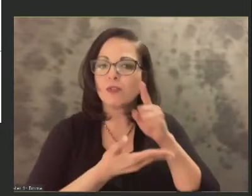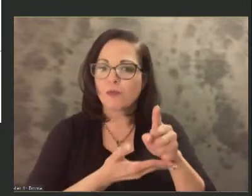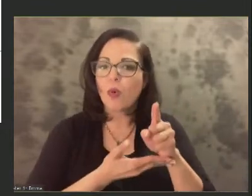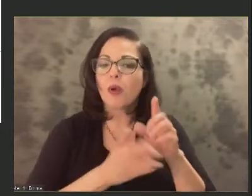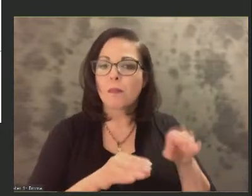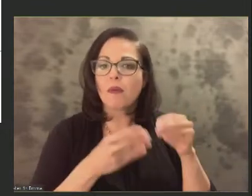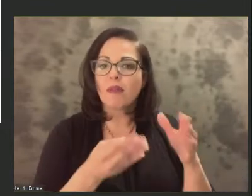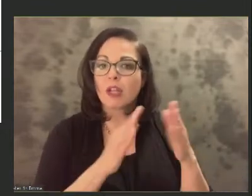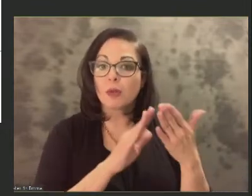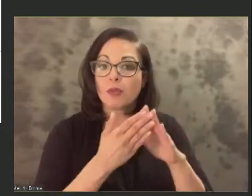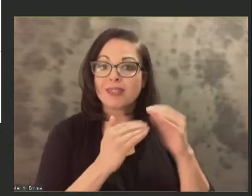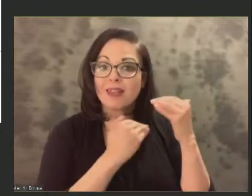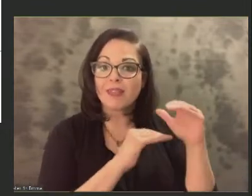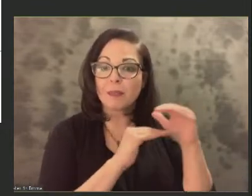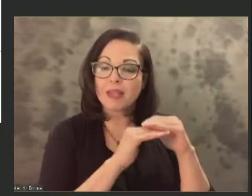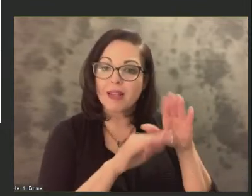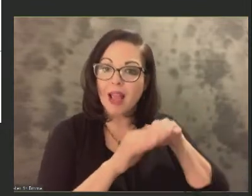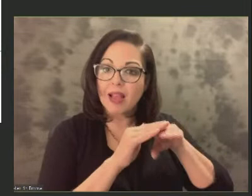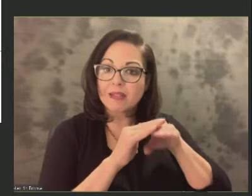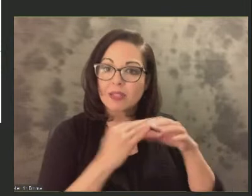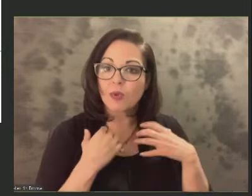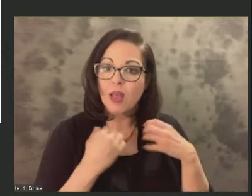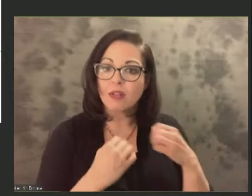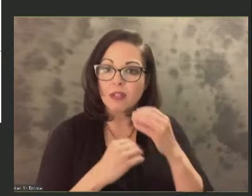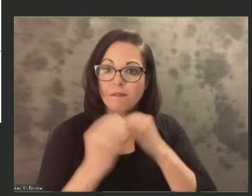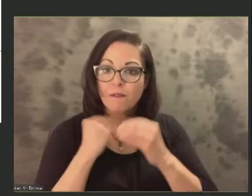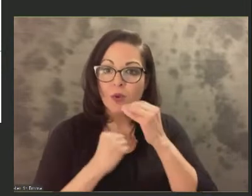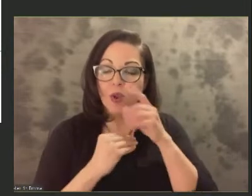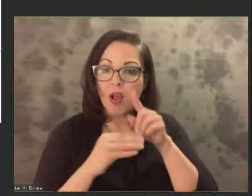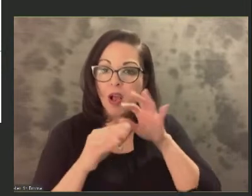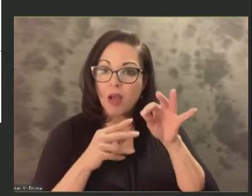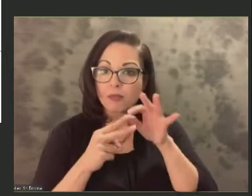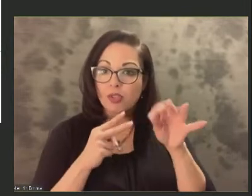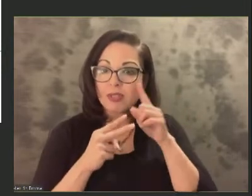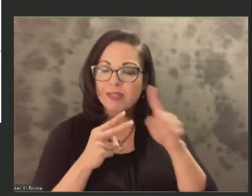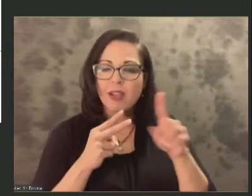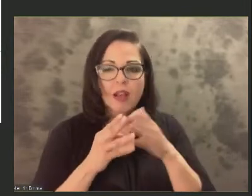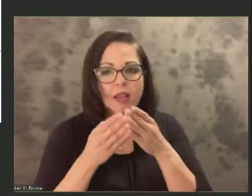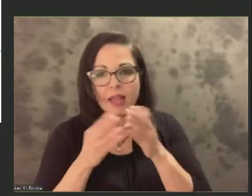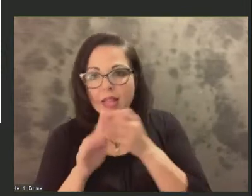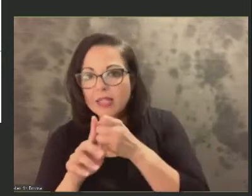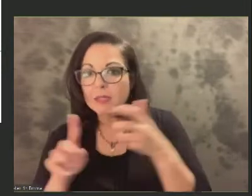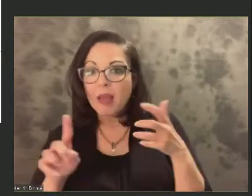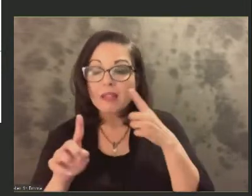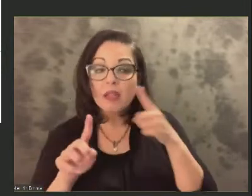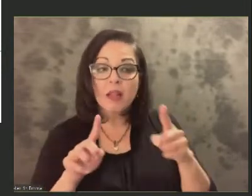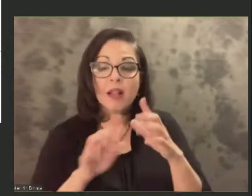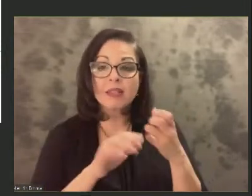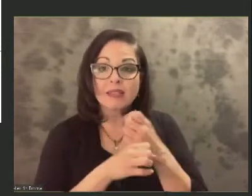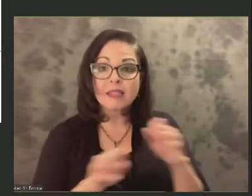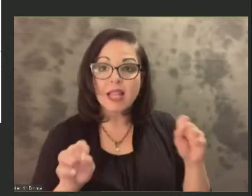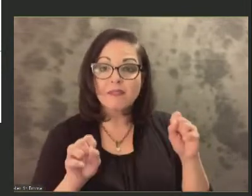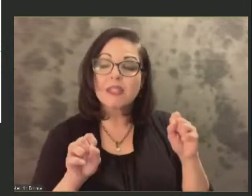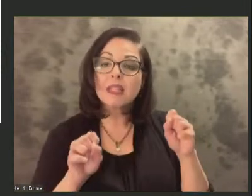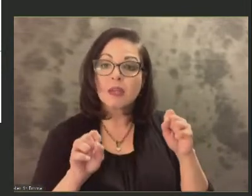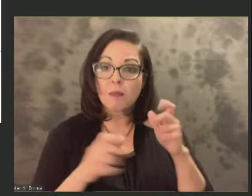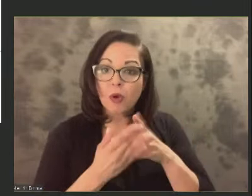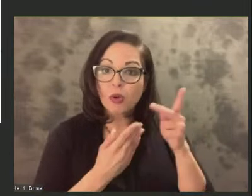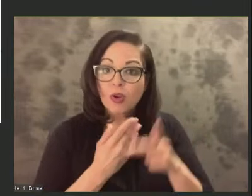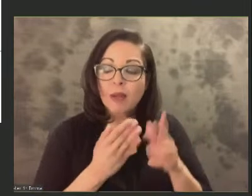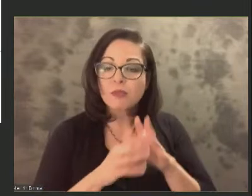limited access to healthy food options. This includes expanding federal nutrition safety net programs and